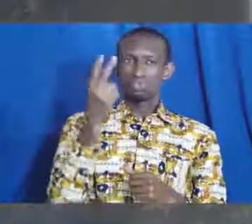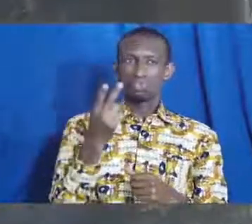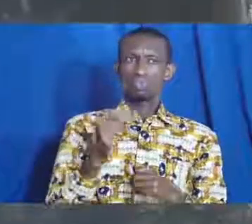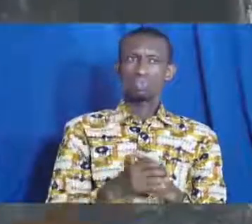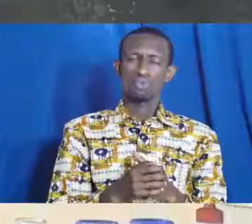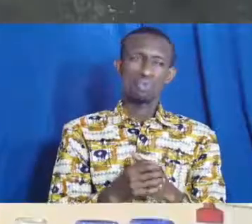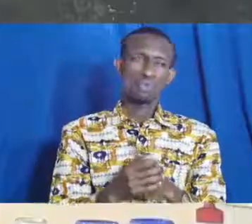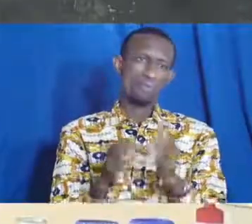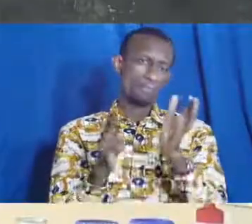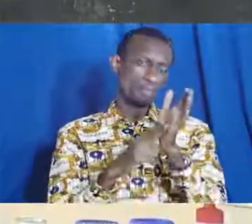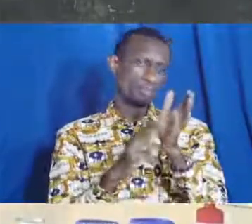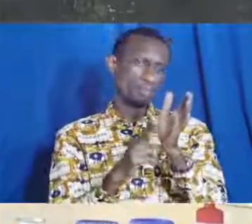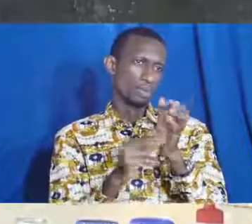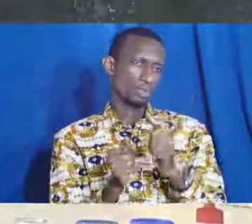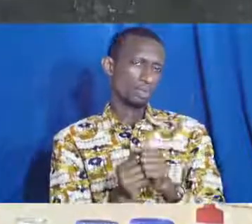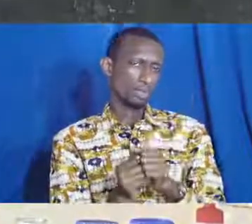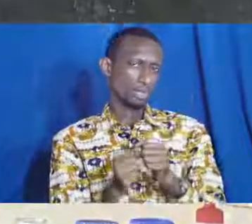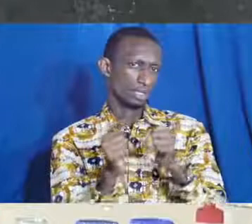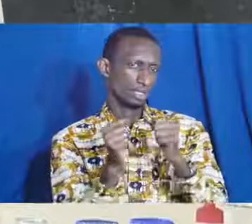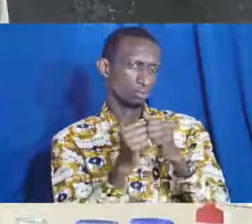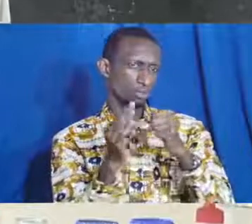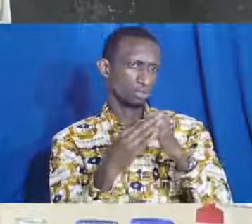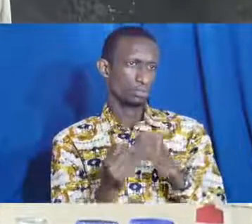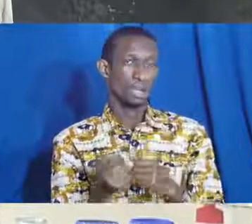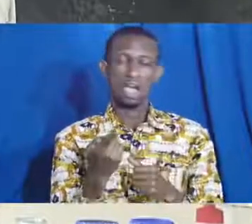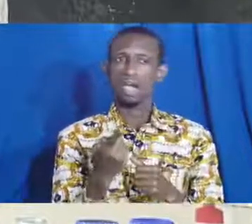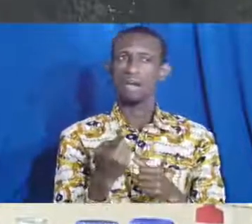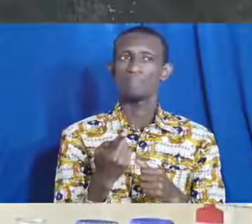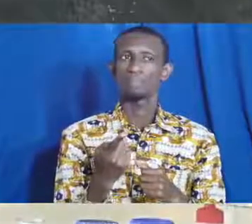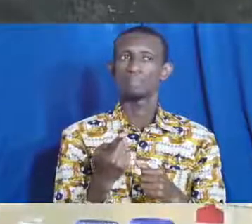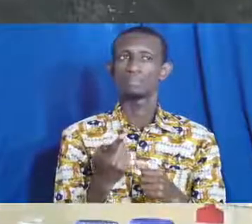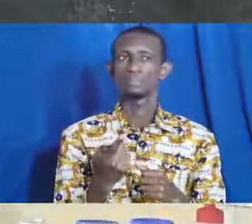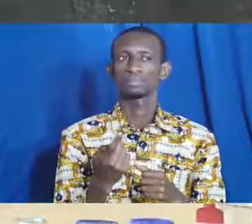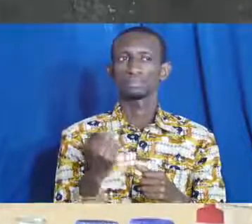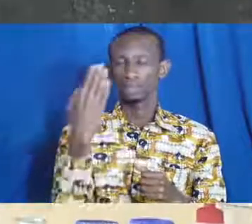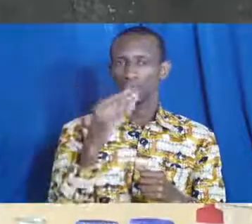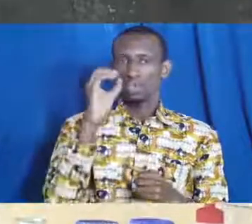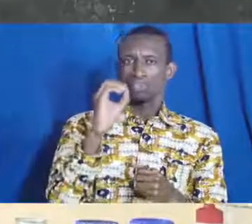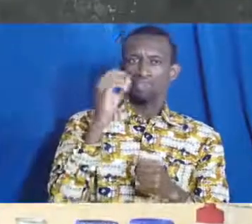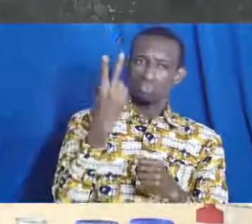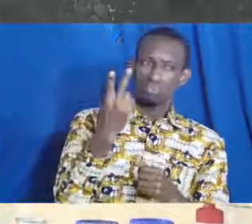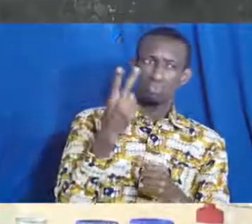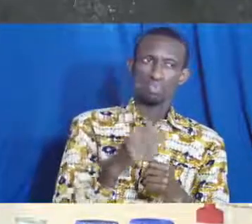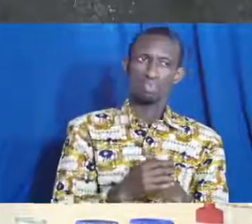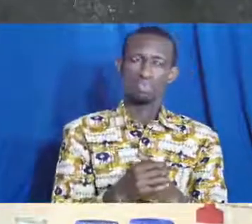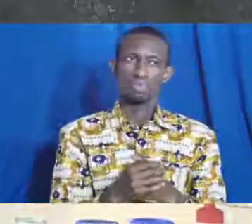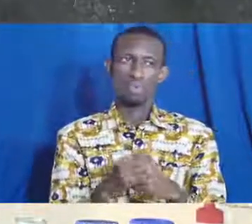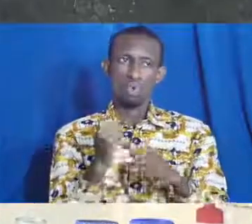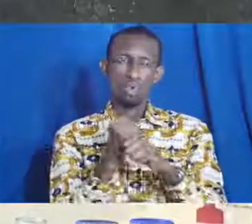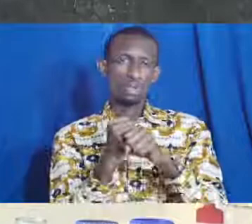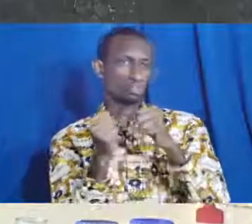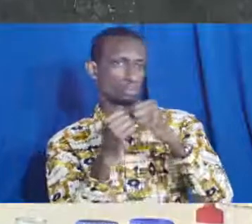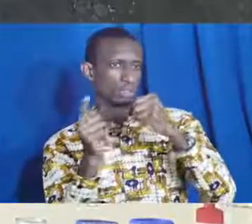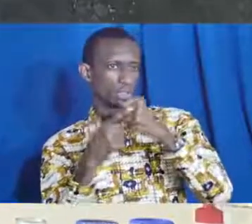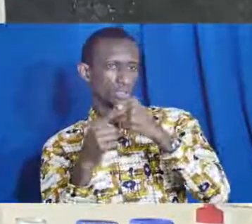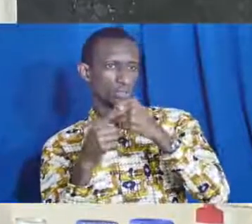And here we have 2, and here we have 2, so we need to make them 18 as well. So if we